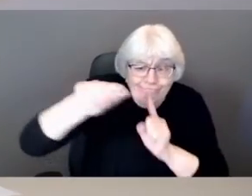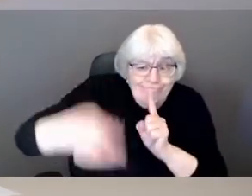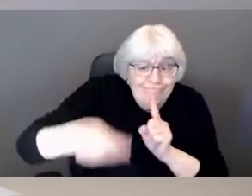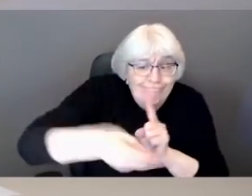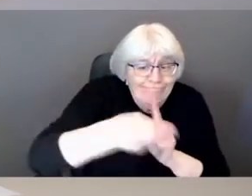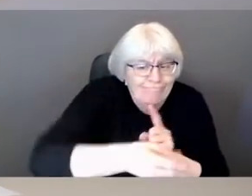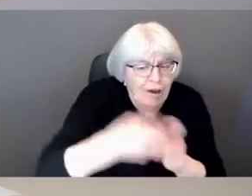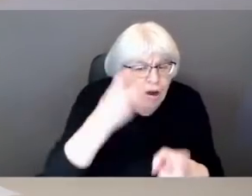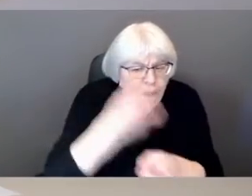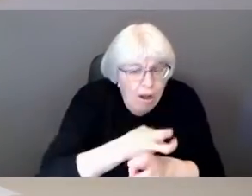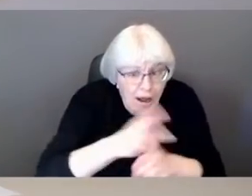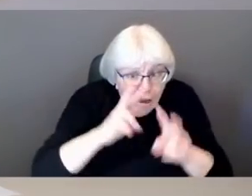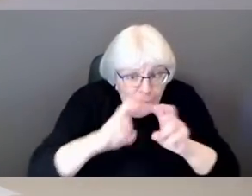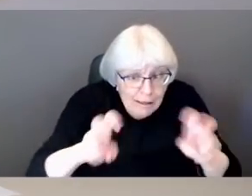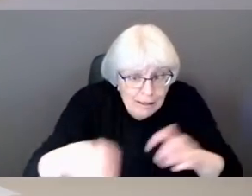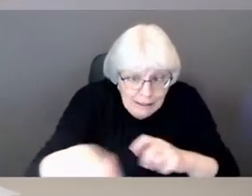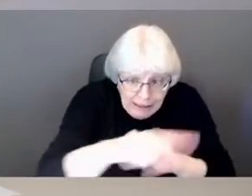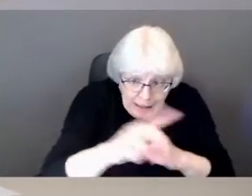their masks,